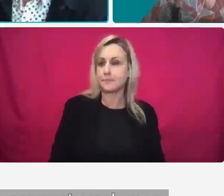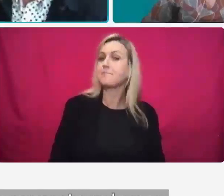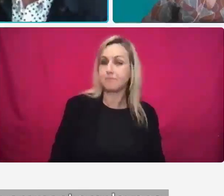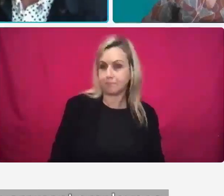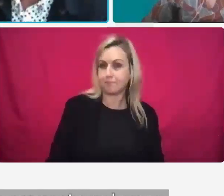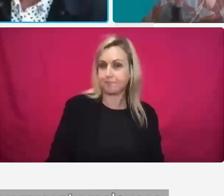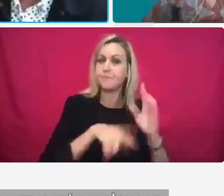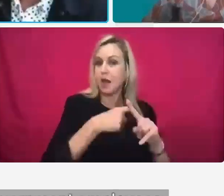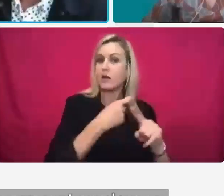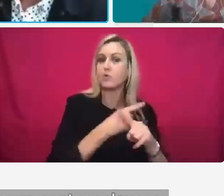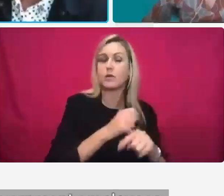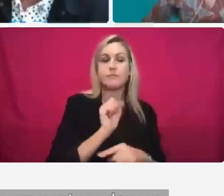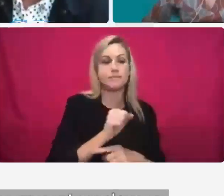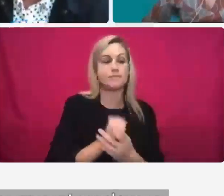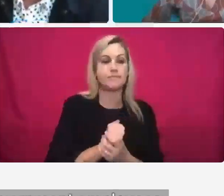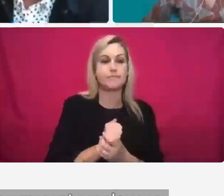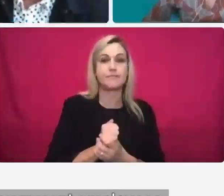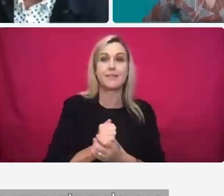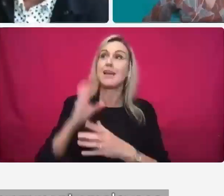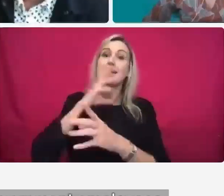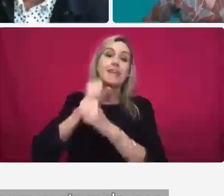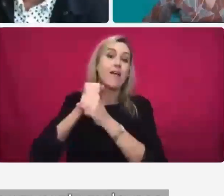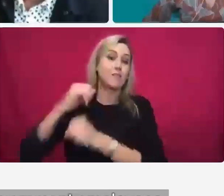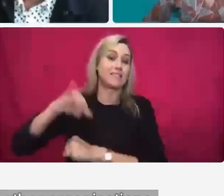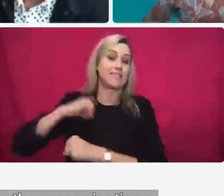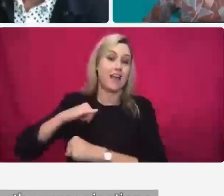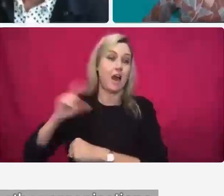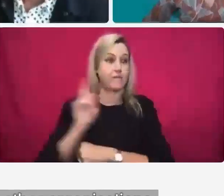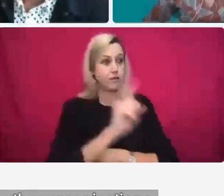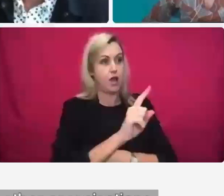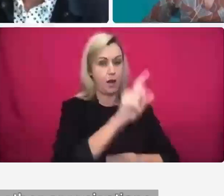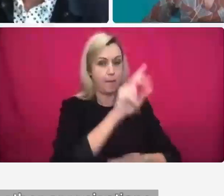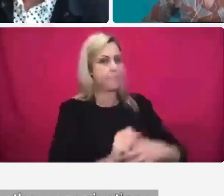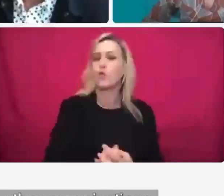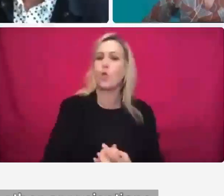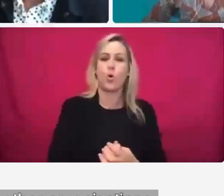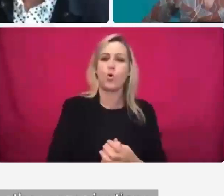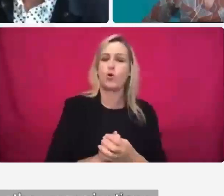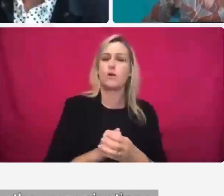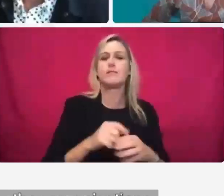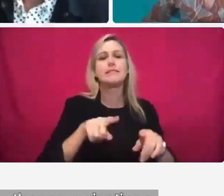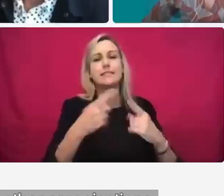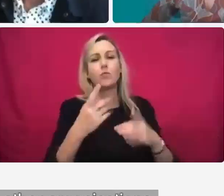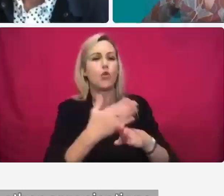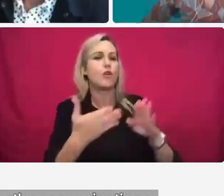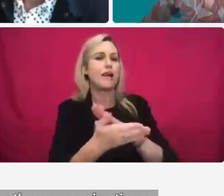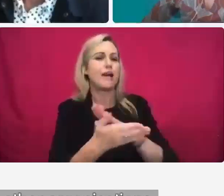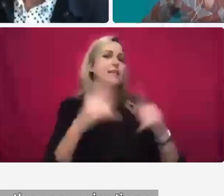Yes, so they're not government employees. They're employed by other